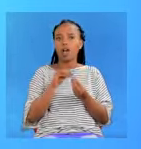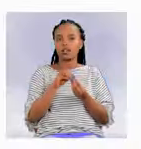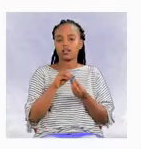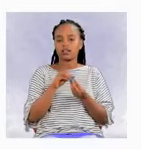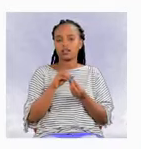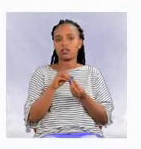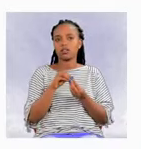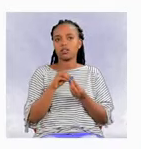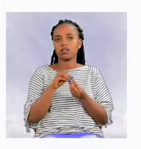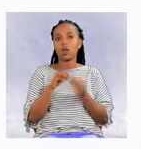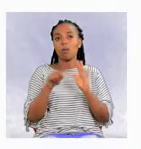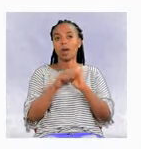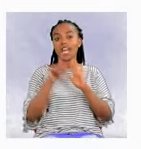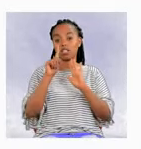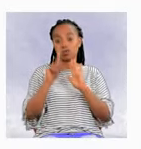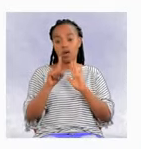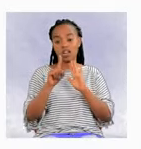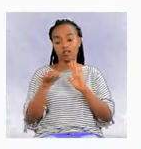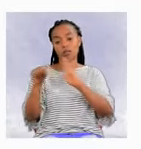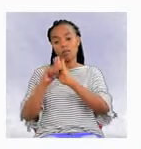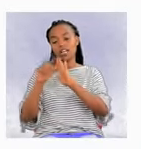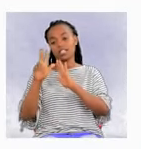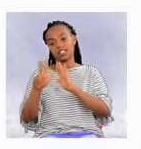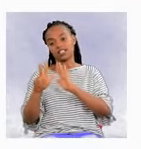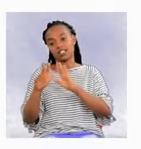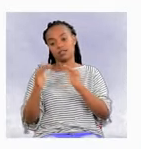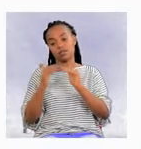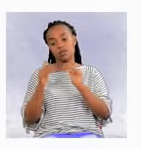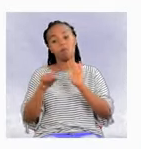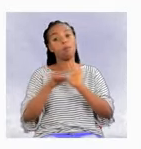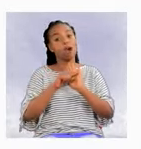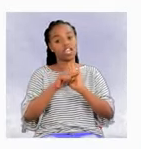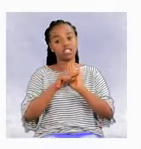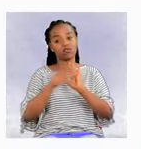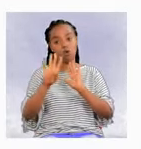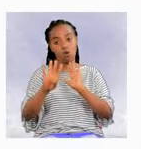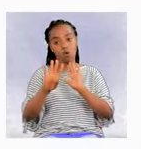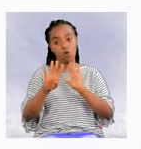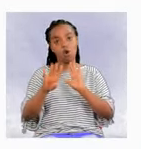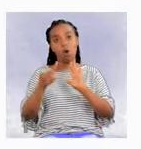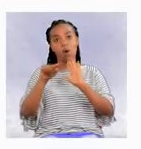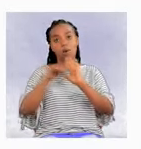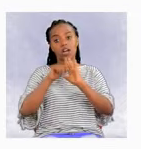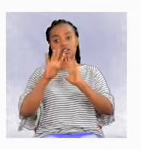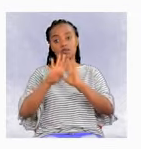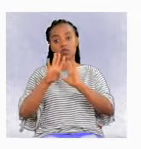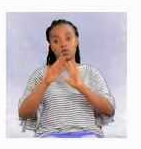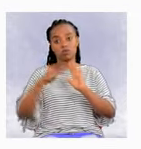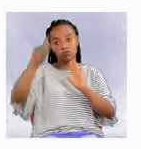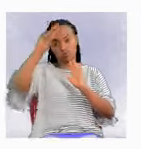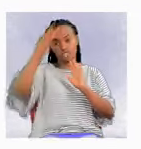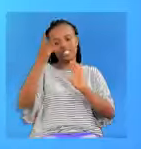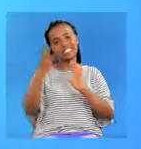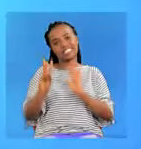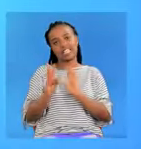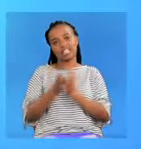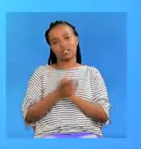plus minus 1 minus 3, it is minus 4 when you square it, 16.